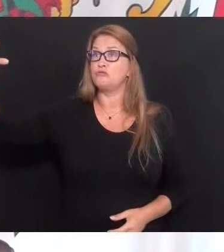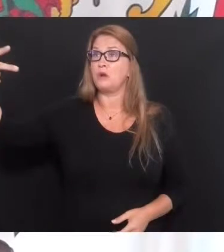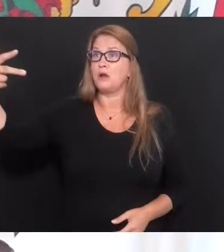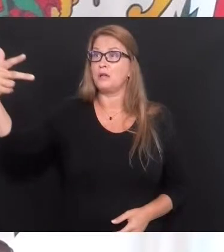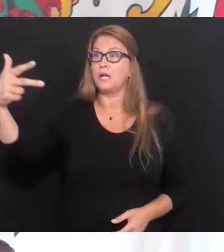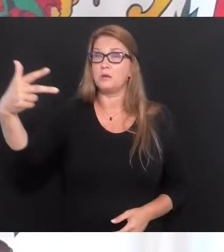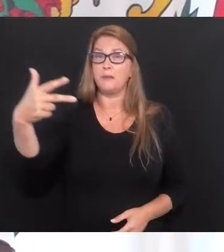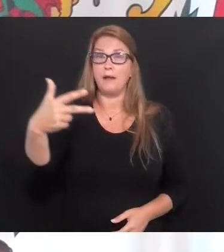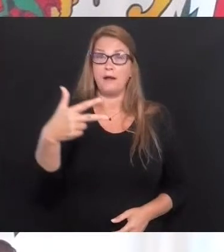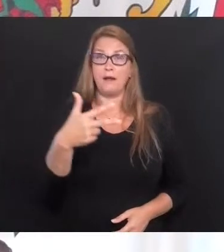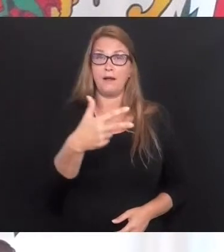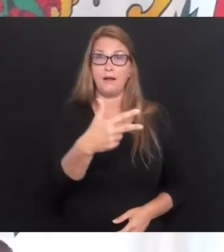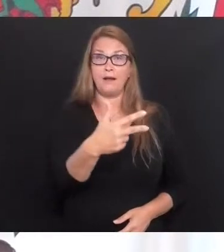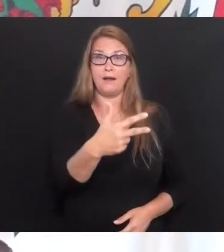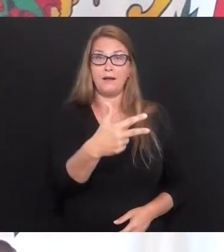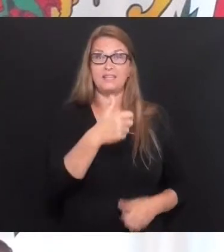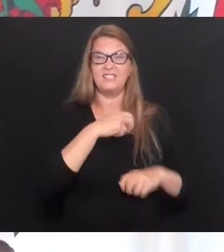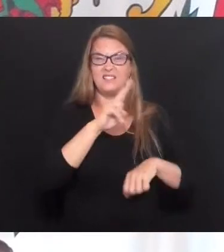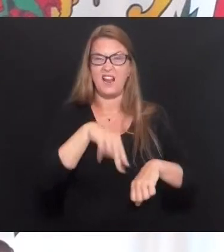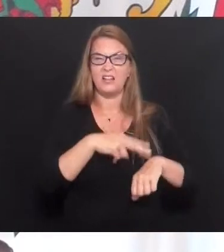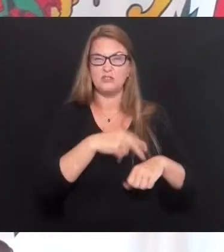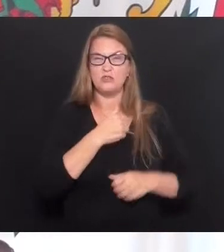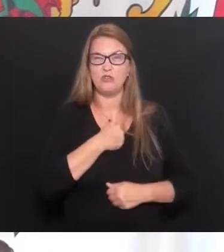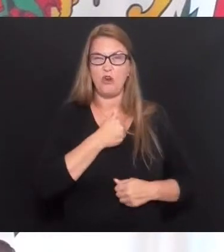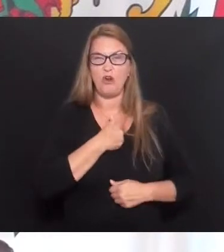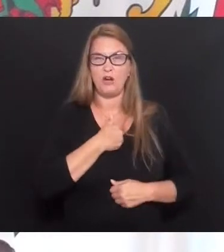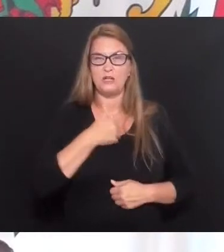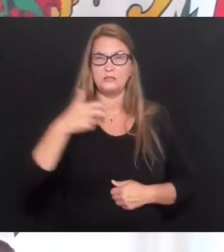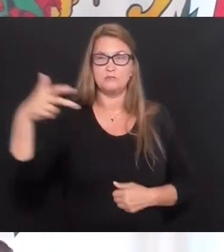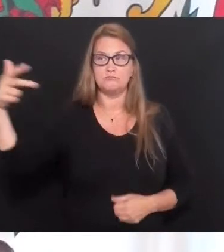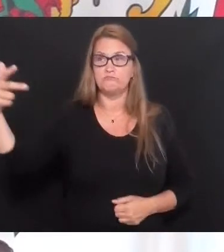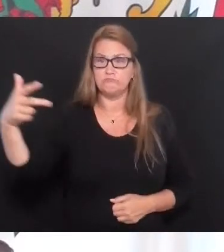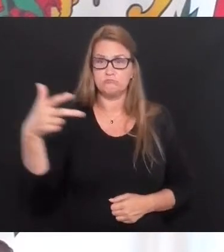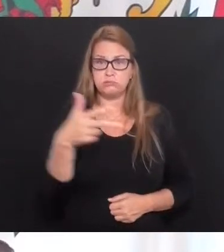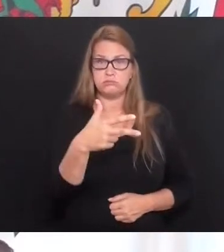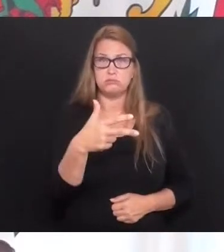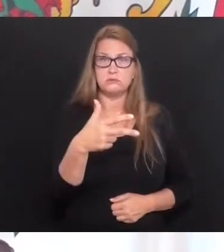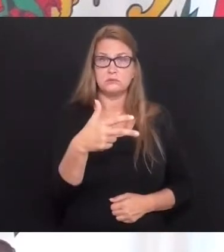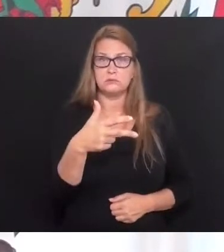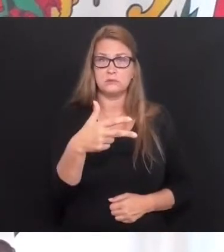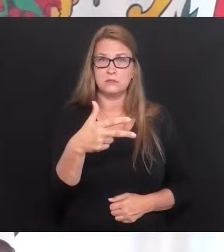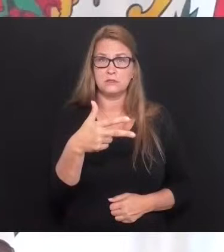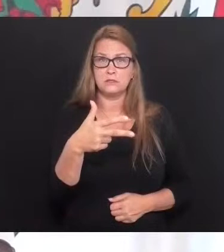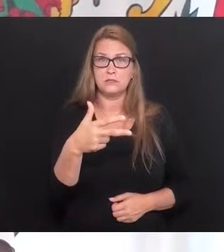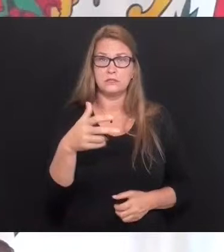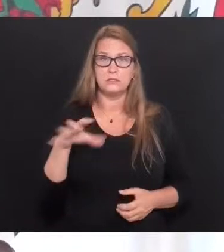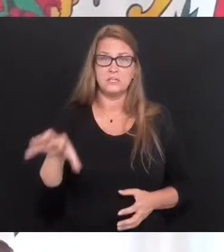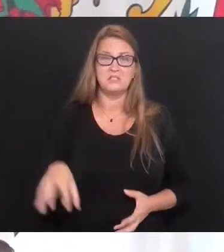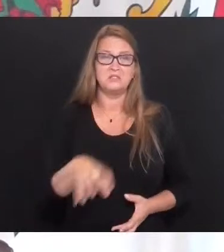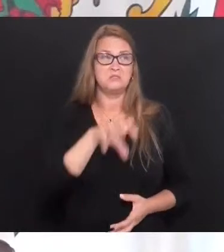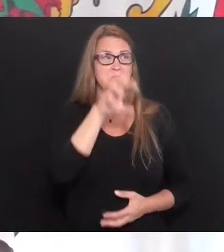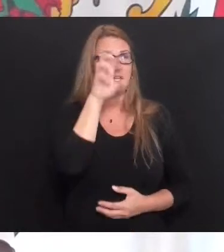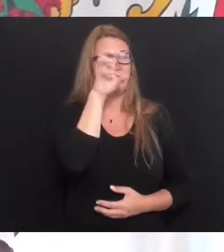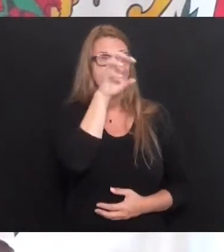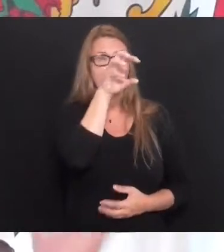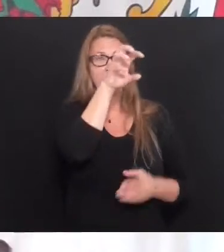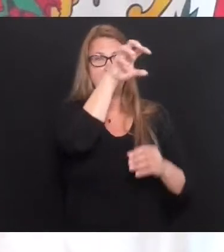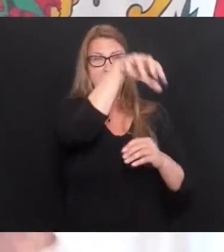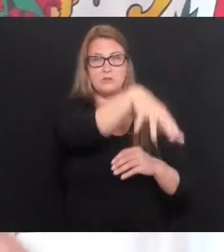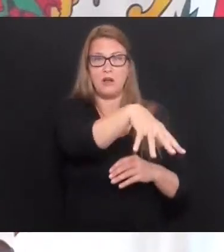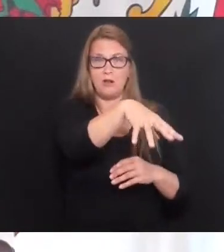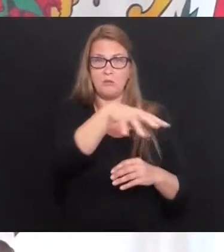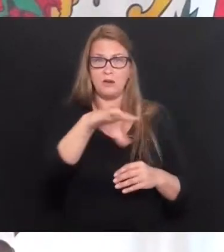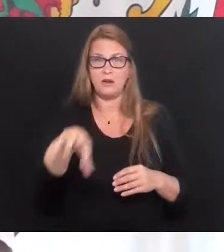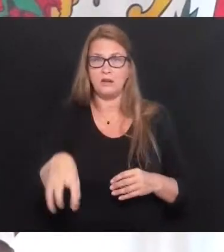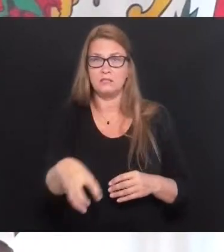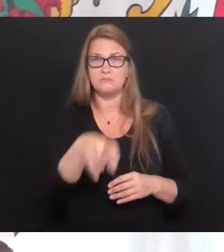came, you know, a National Guard inloader with a dump truck. And the inloader would gather up the stuff